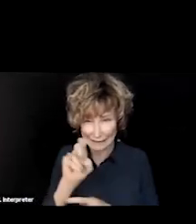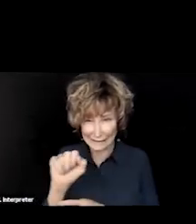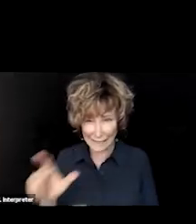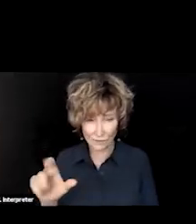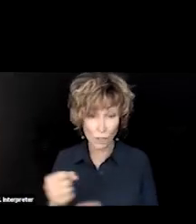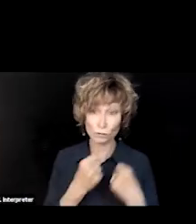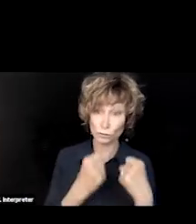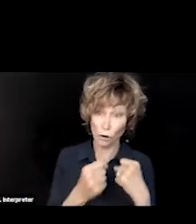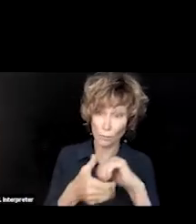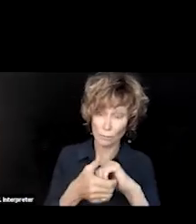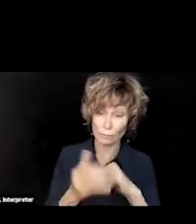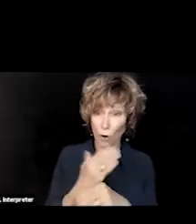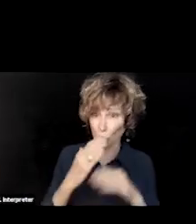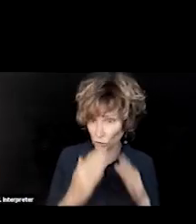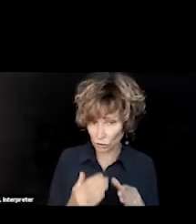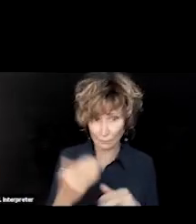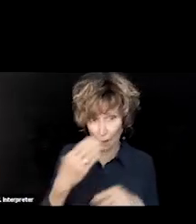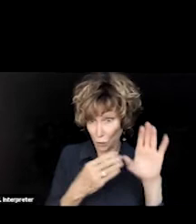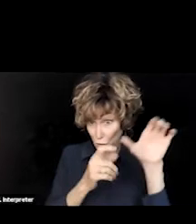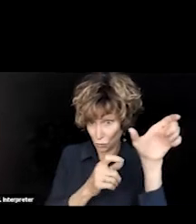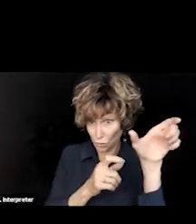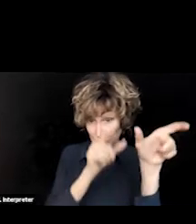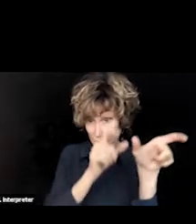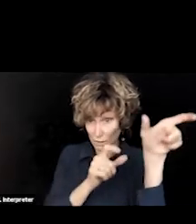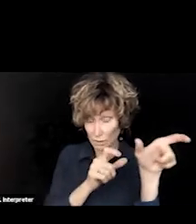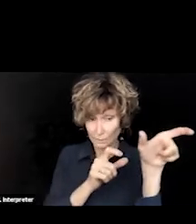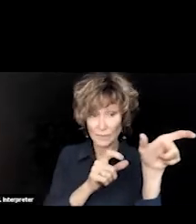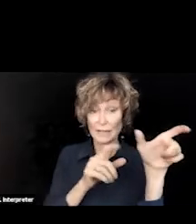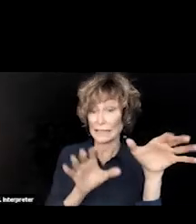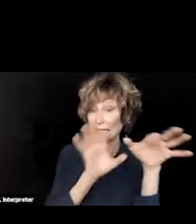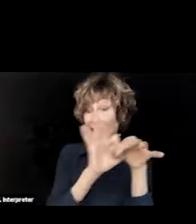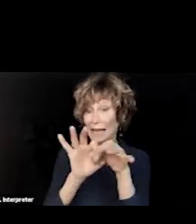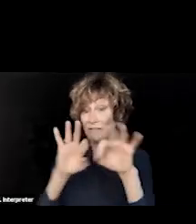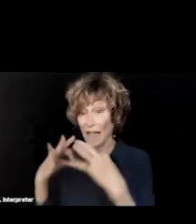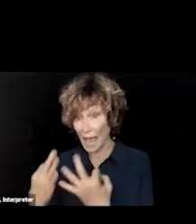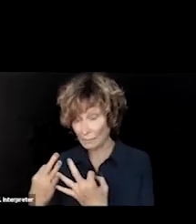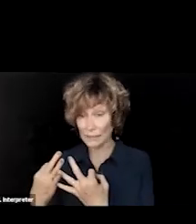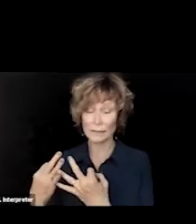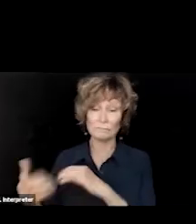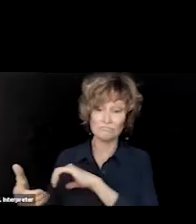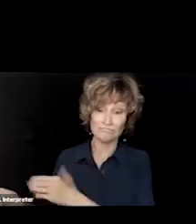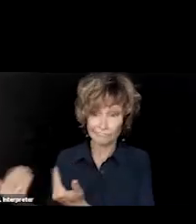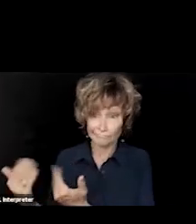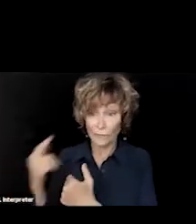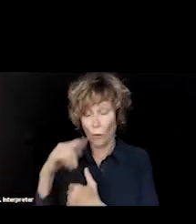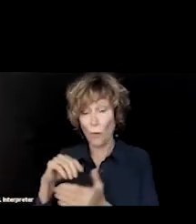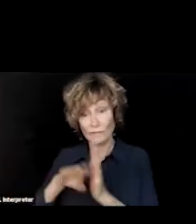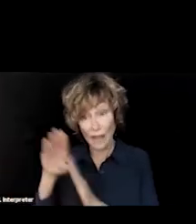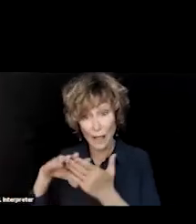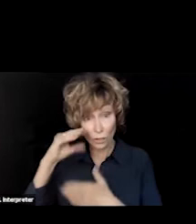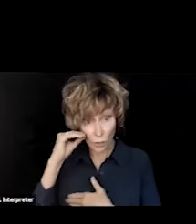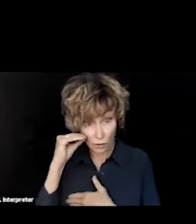partnerships, educators, that's the blue part, are empowered to connect family engagement to learning and development. They engage families